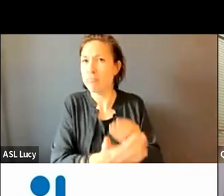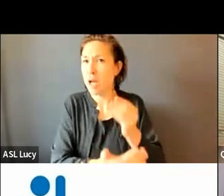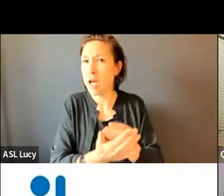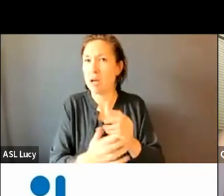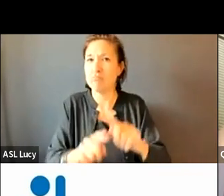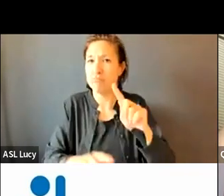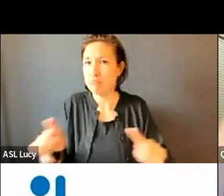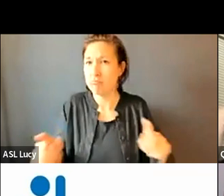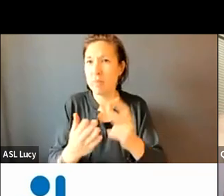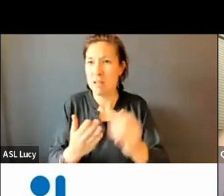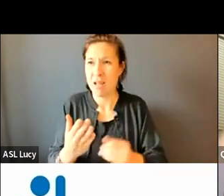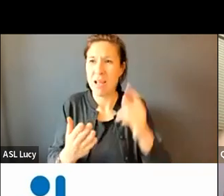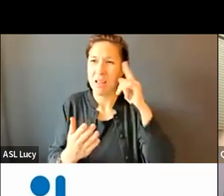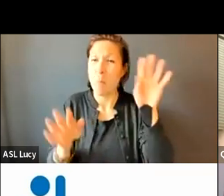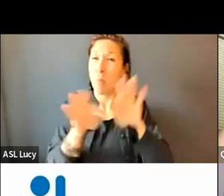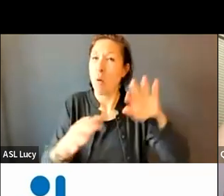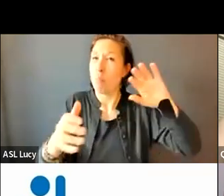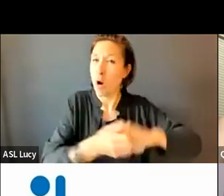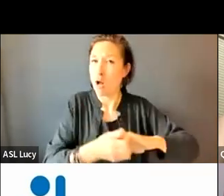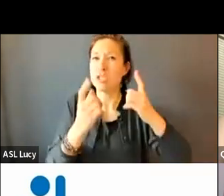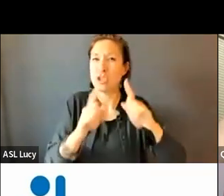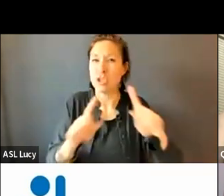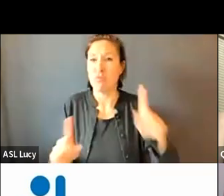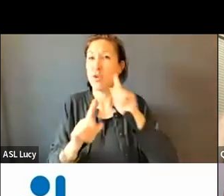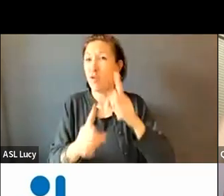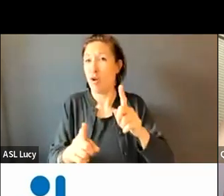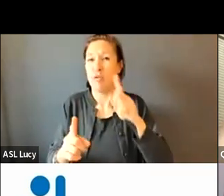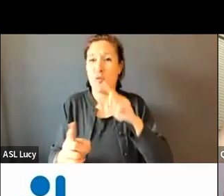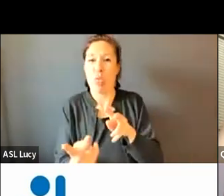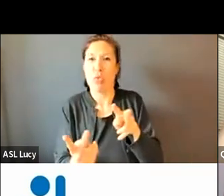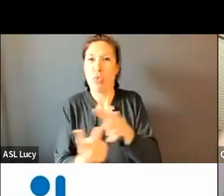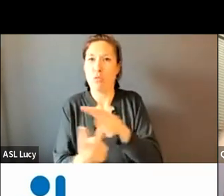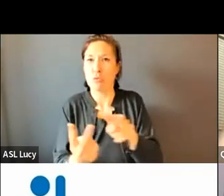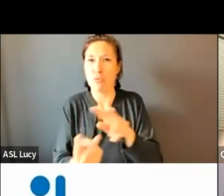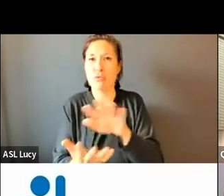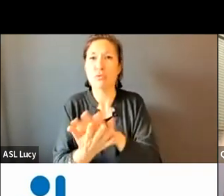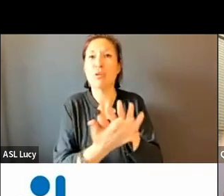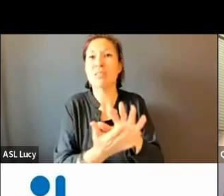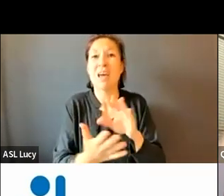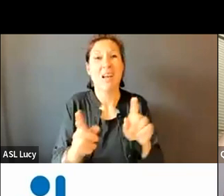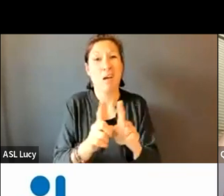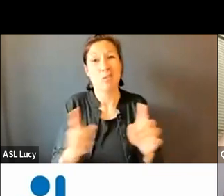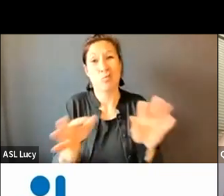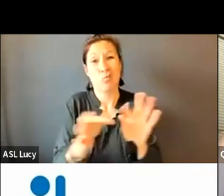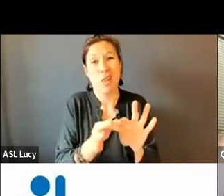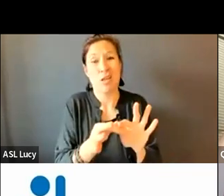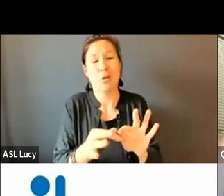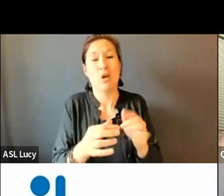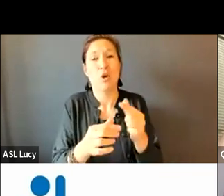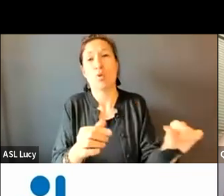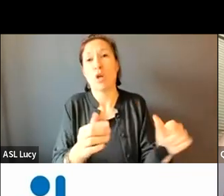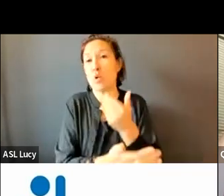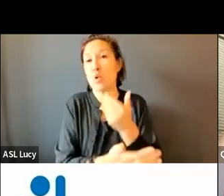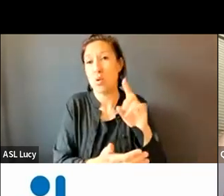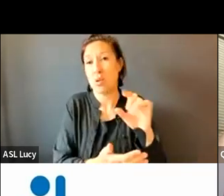um that they really are going to be a key partner in helping us to achieve our goals uh relative to the green New Deal for BPS so I asked the